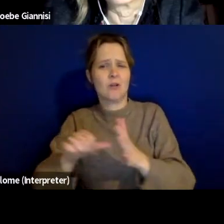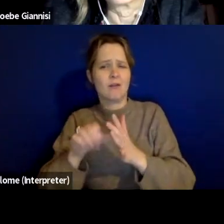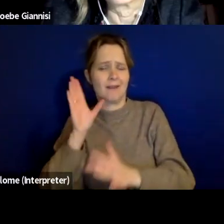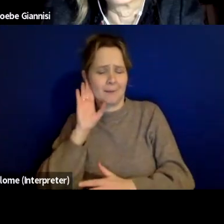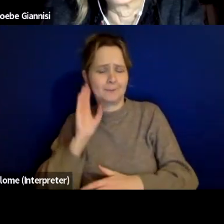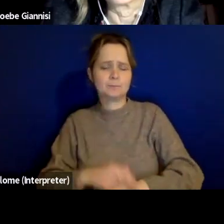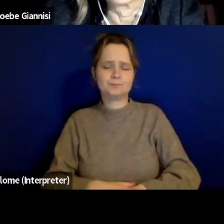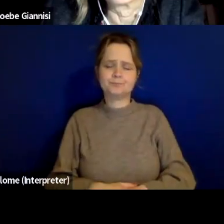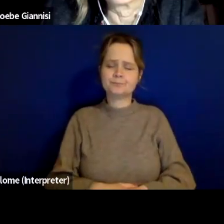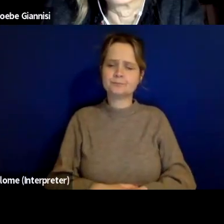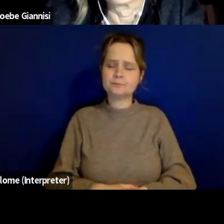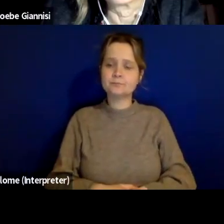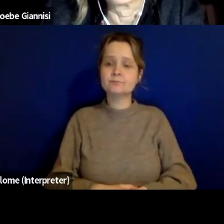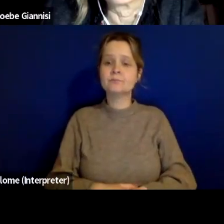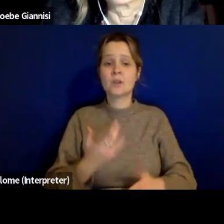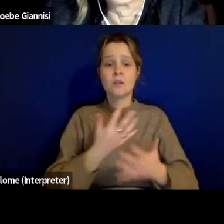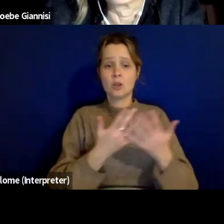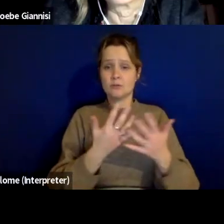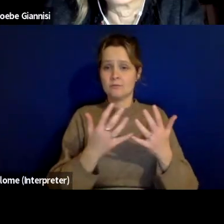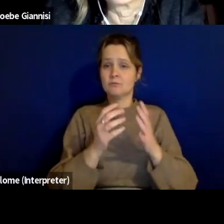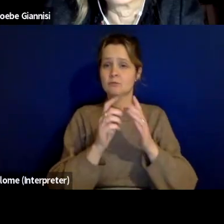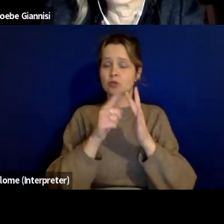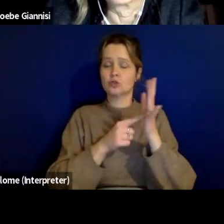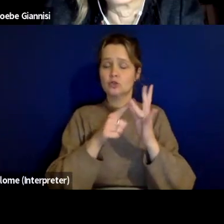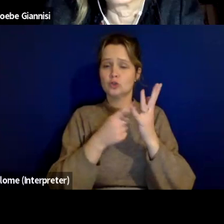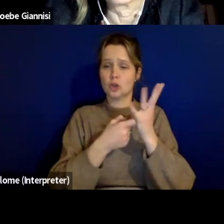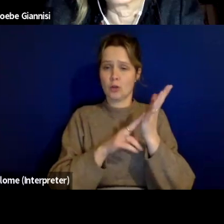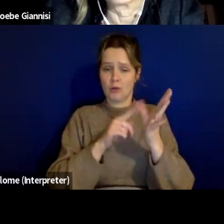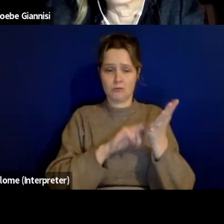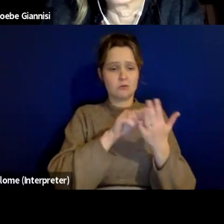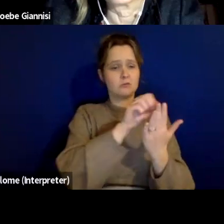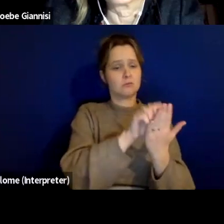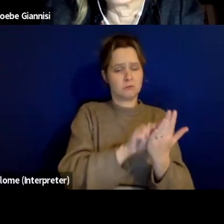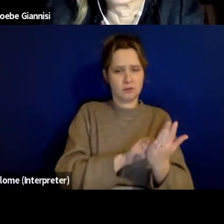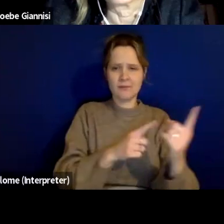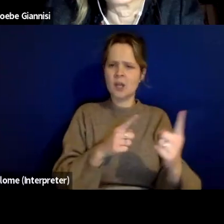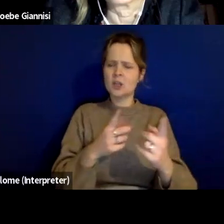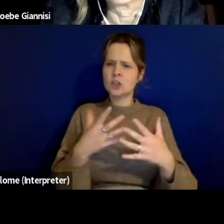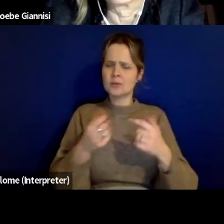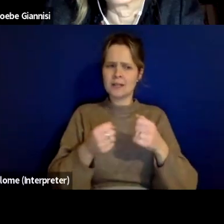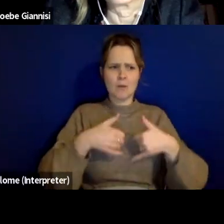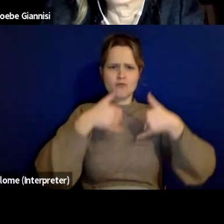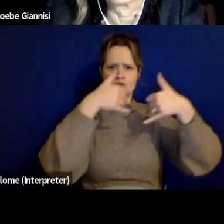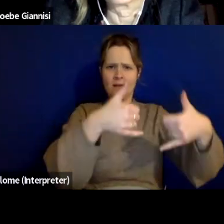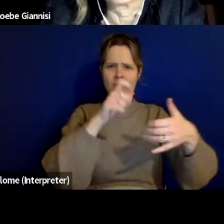journals. She was the recipient of the prestigious Greek prize, the Chartis Award.